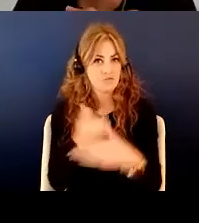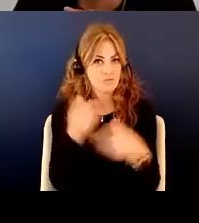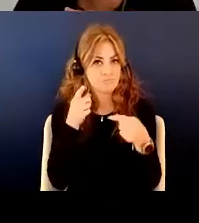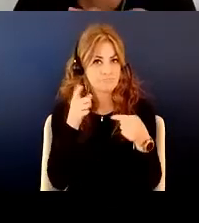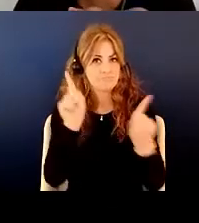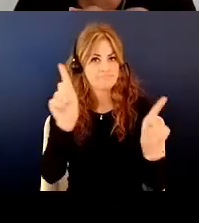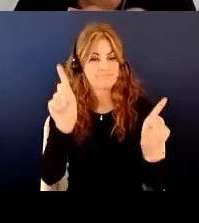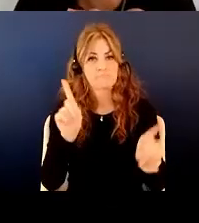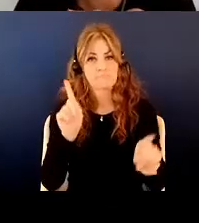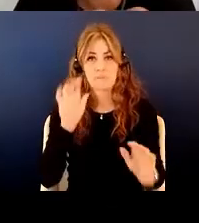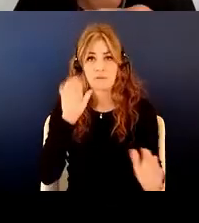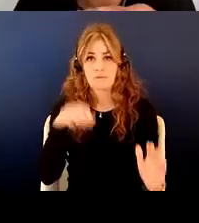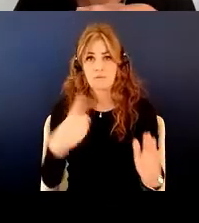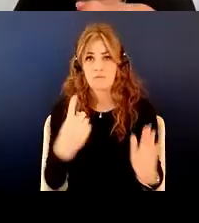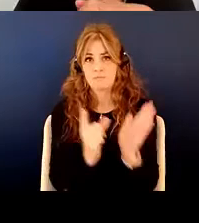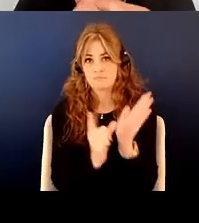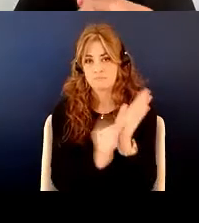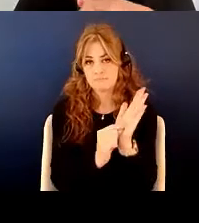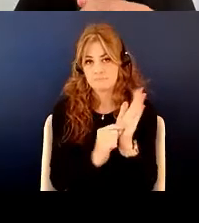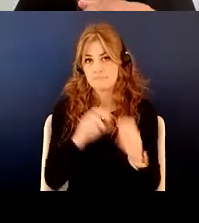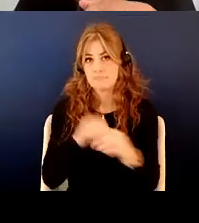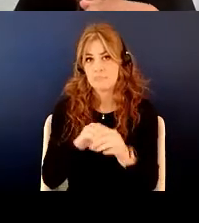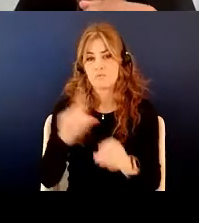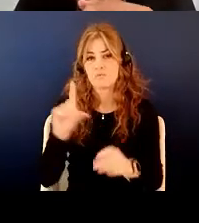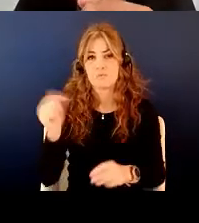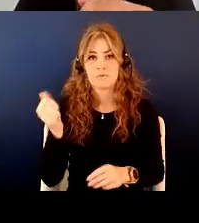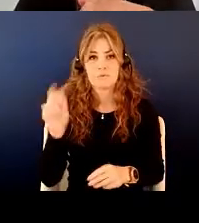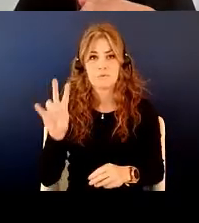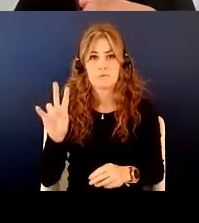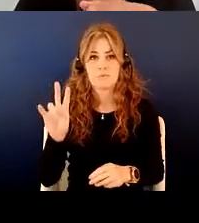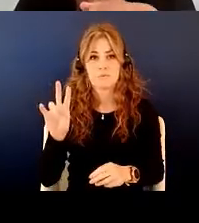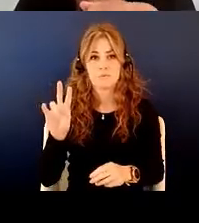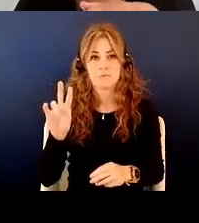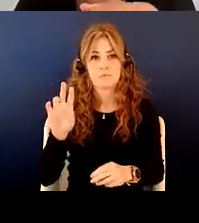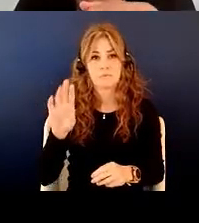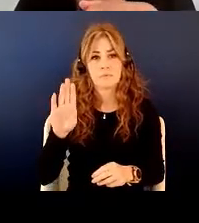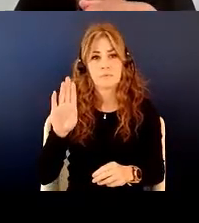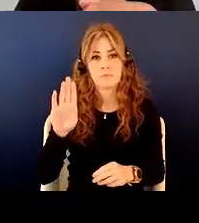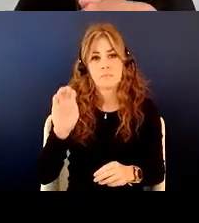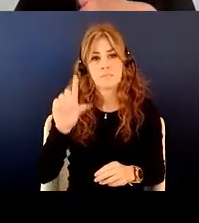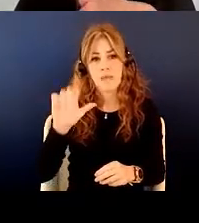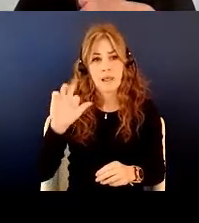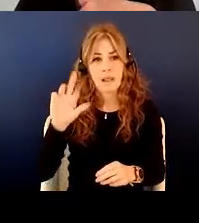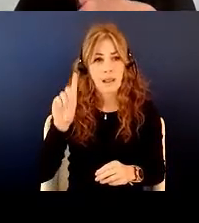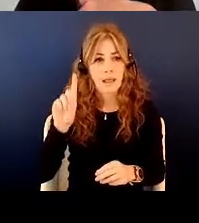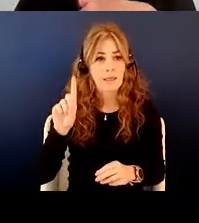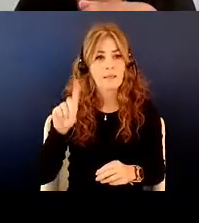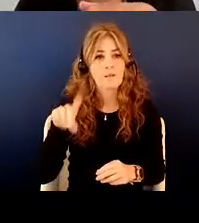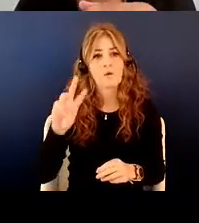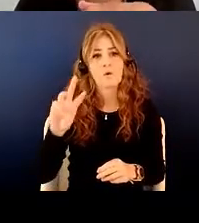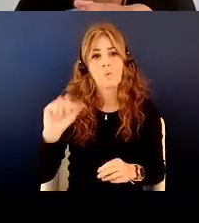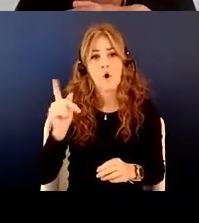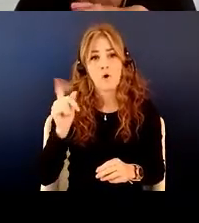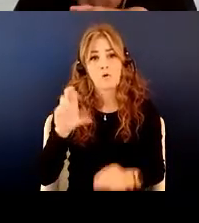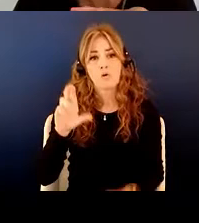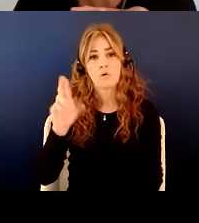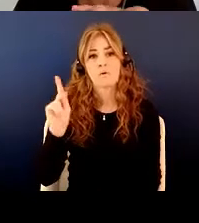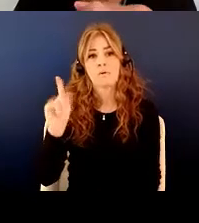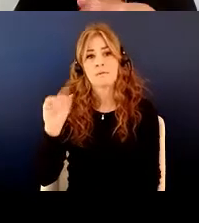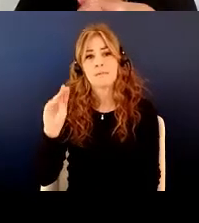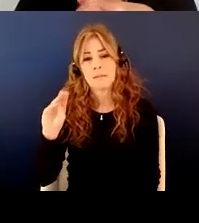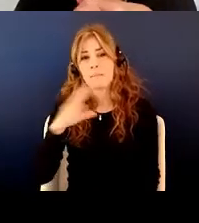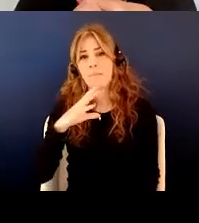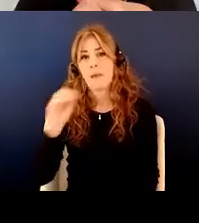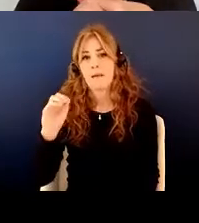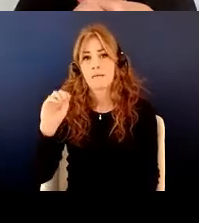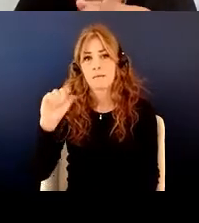one was published in 2017 by Brian Belland, Andrew Walker, Namju Kim, and Mason Leffler. And it